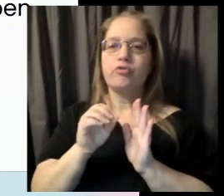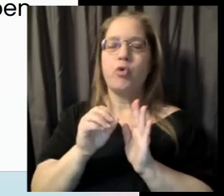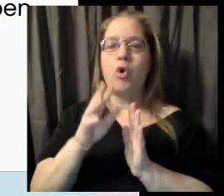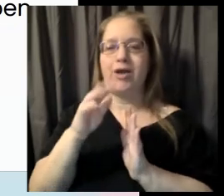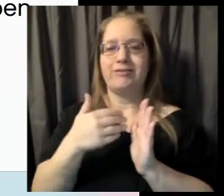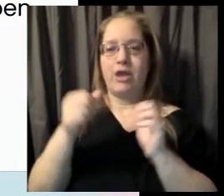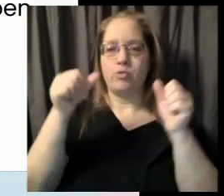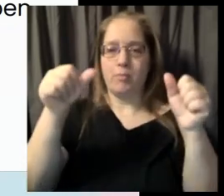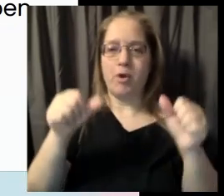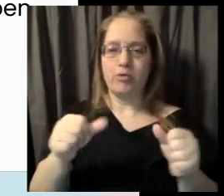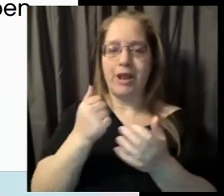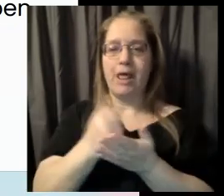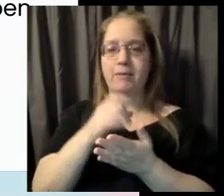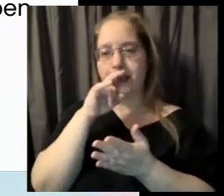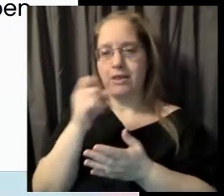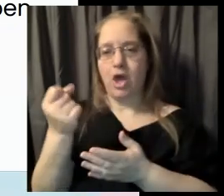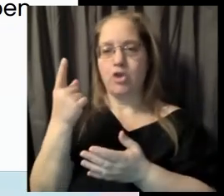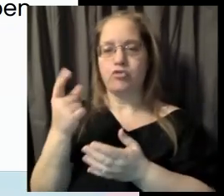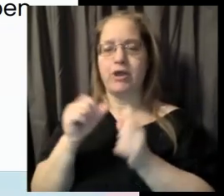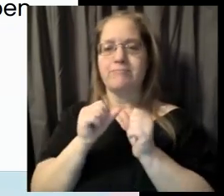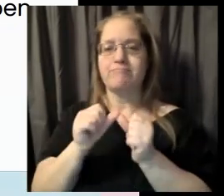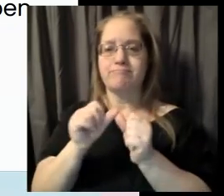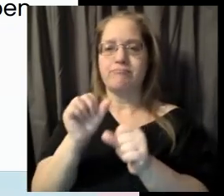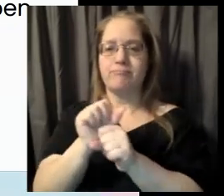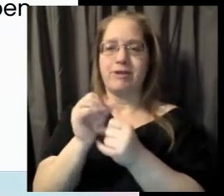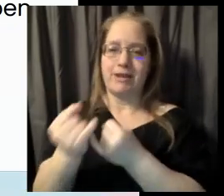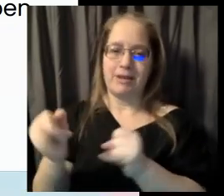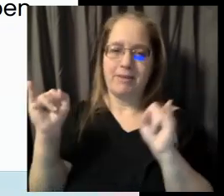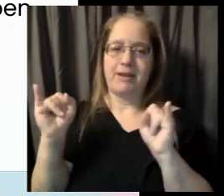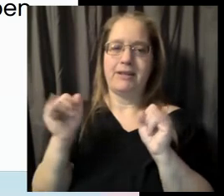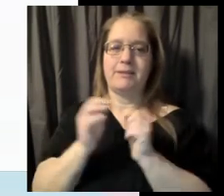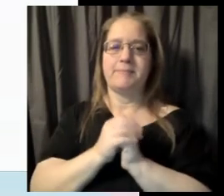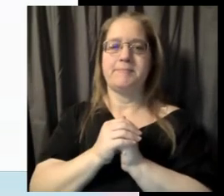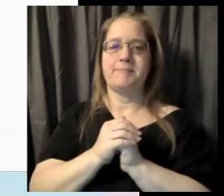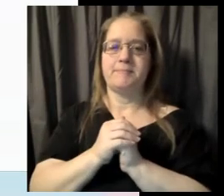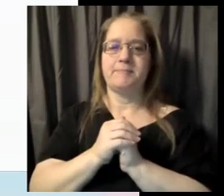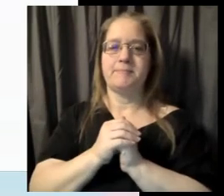them understand and follow through with tasks independently.